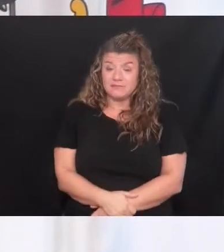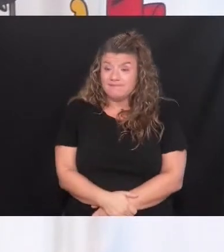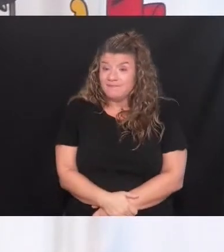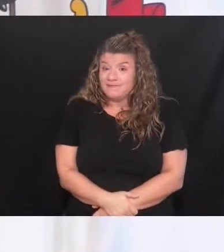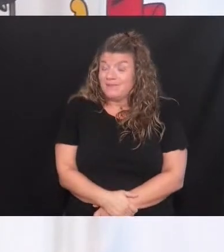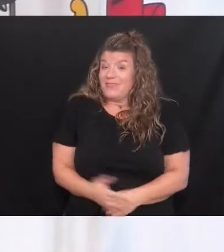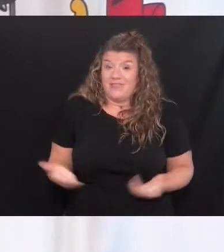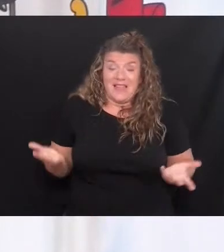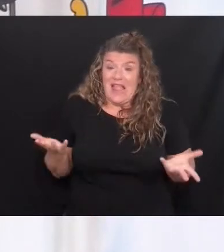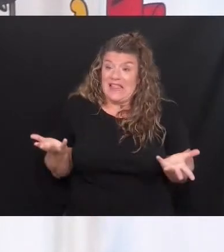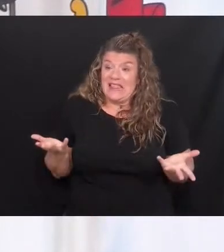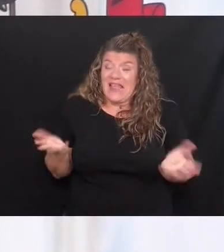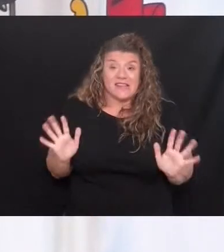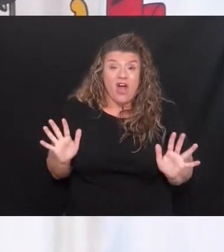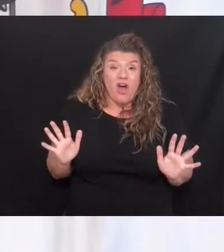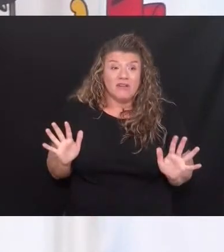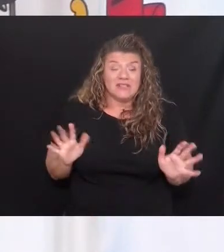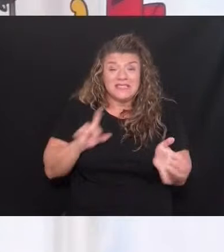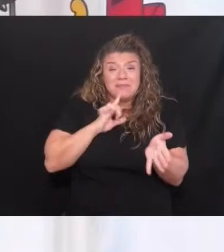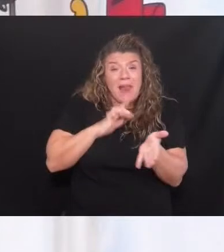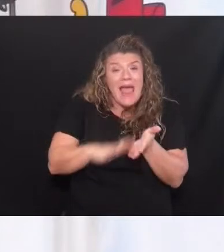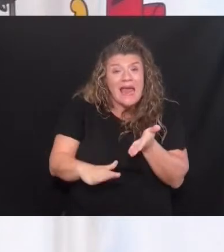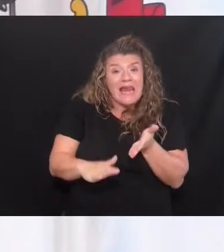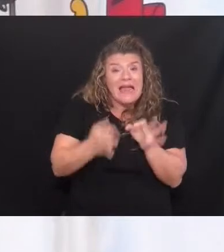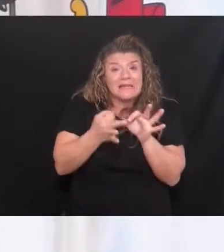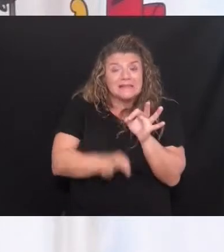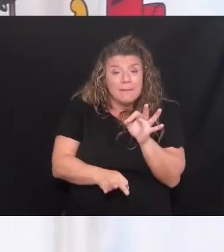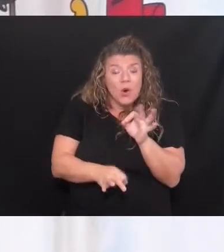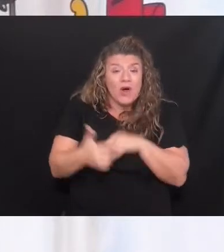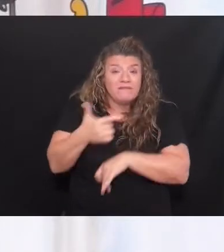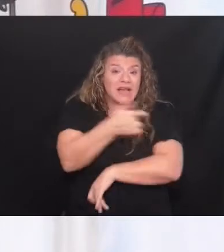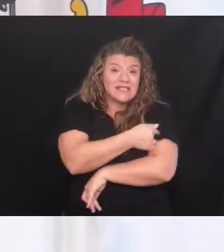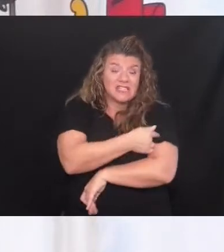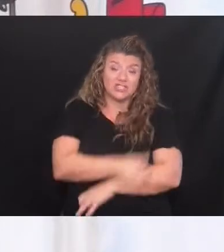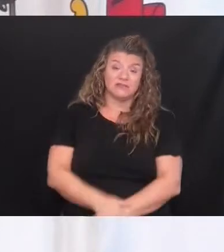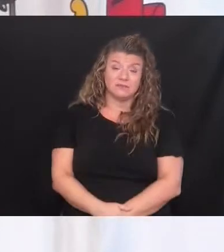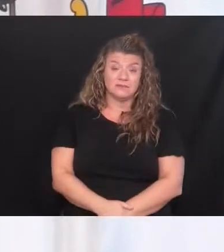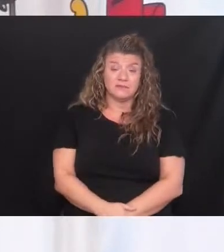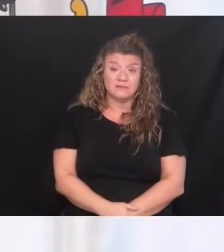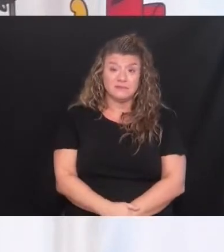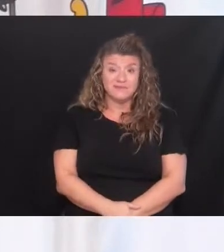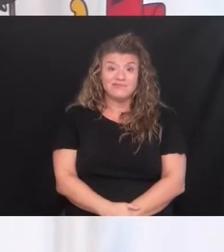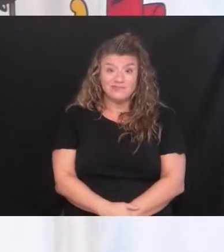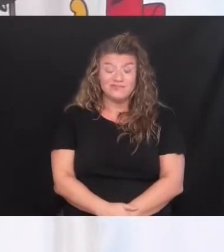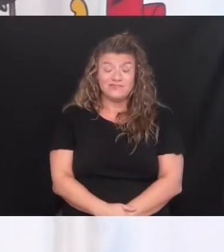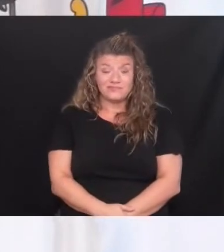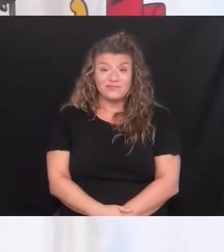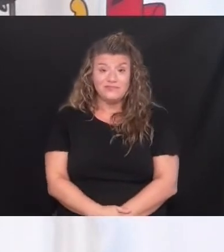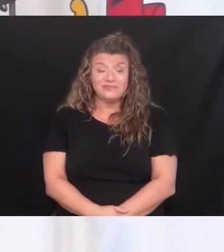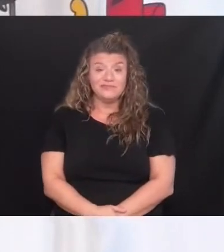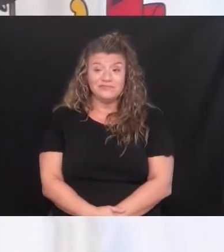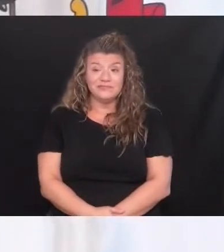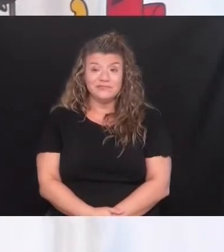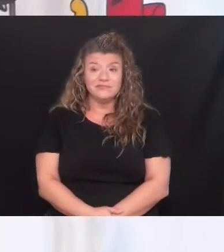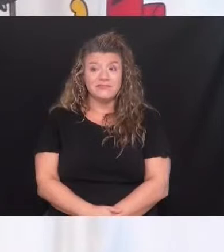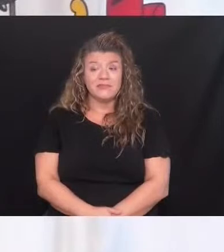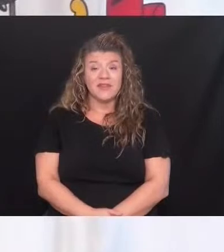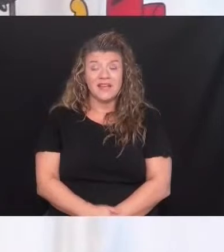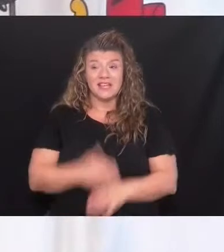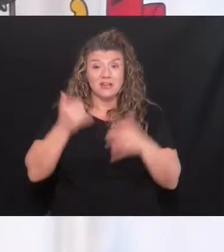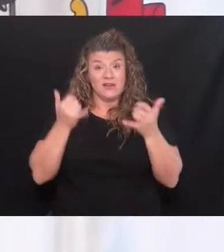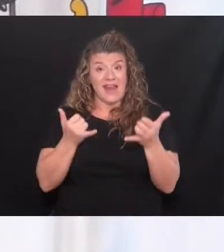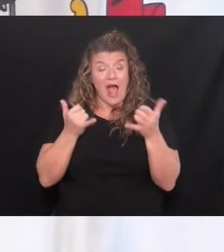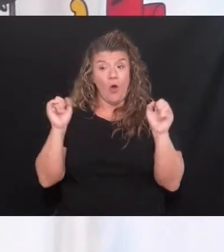it. That's plain it. And this stuff, absolutely, as we get a colder season